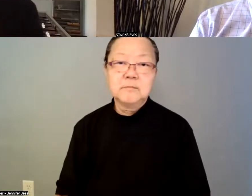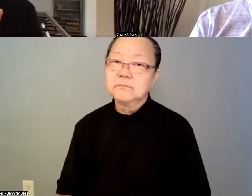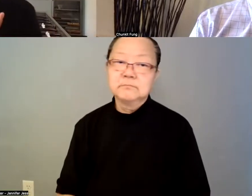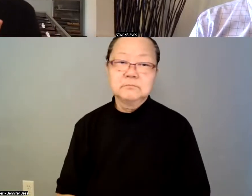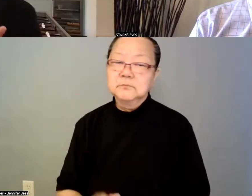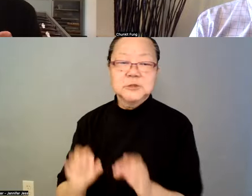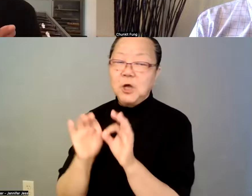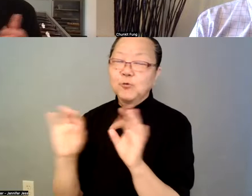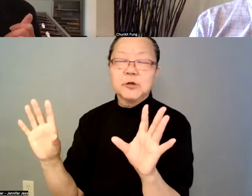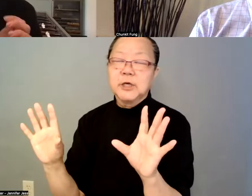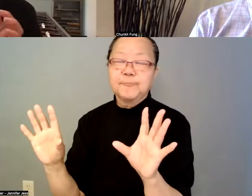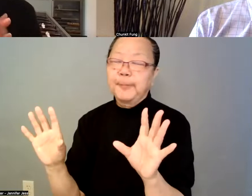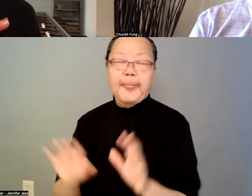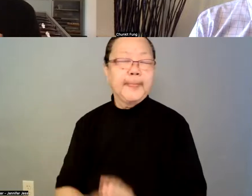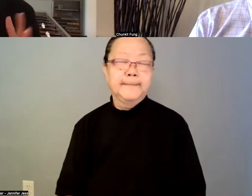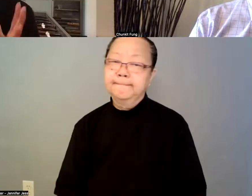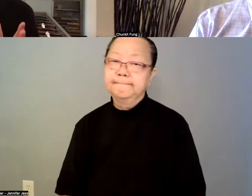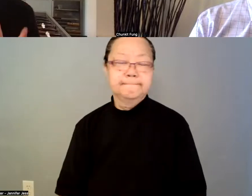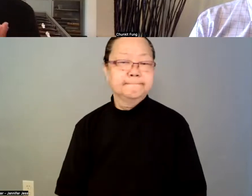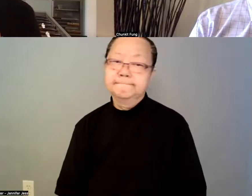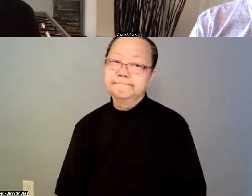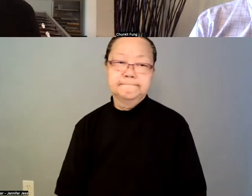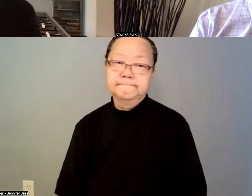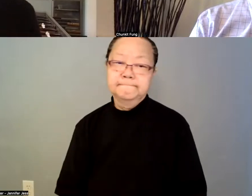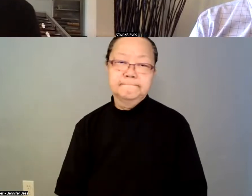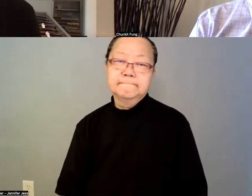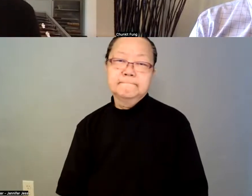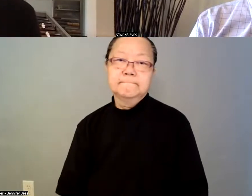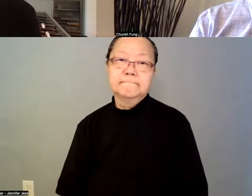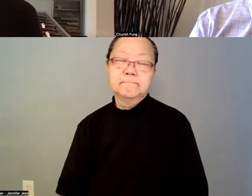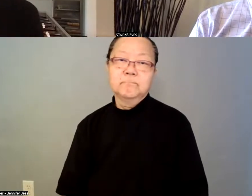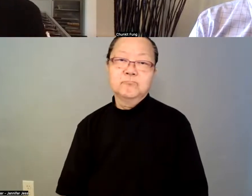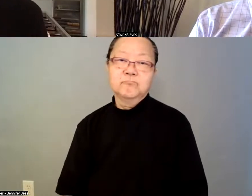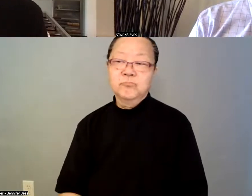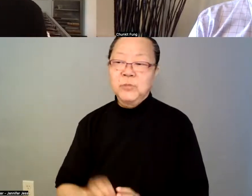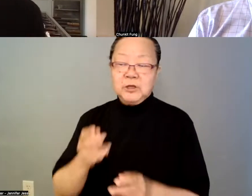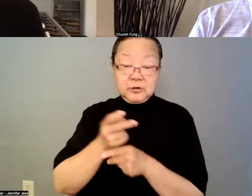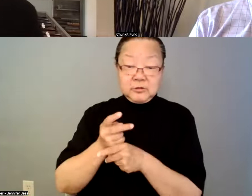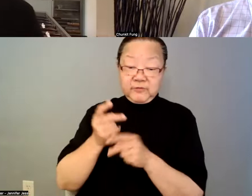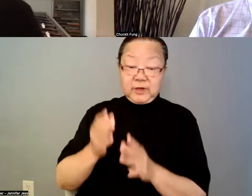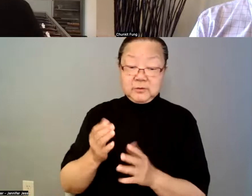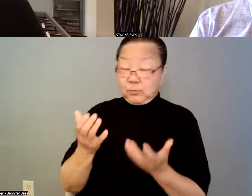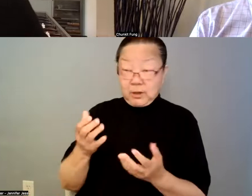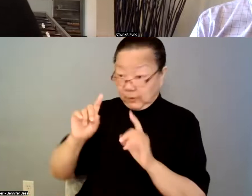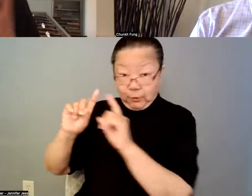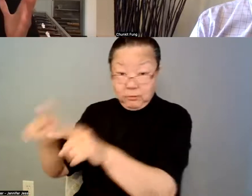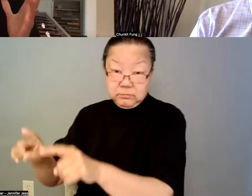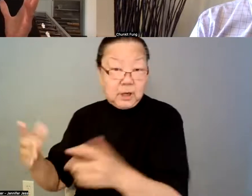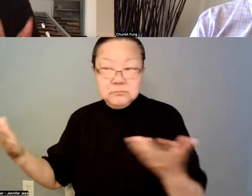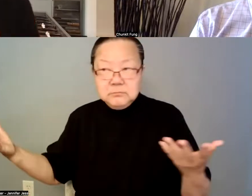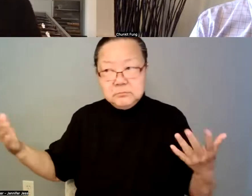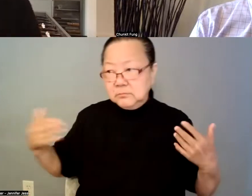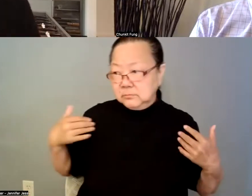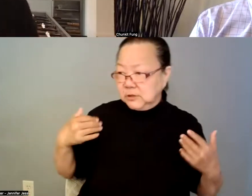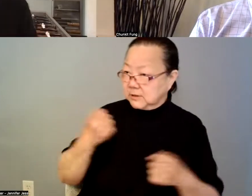it to them. So even at risk of their productivity or, you know, their supervisor's desire for them to come back. And so, you know, so what